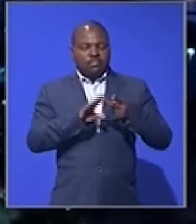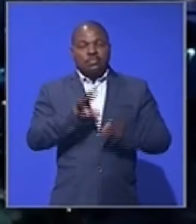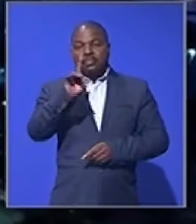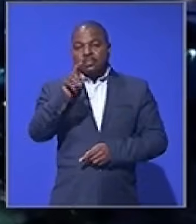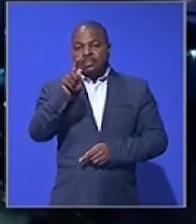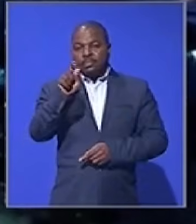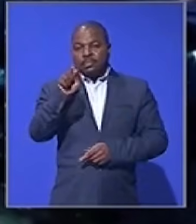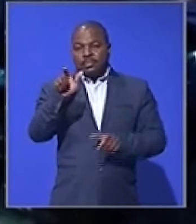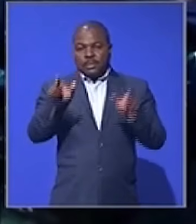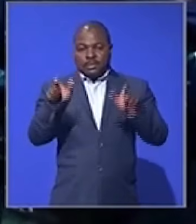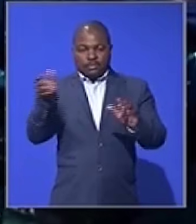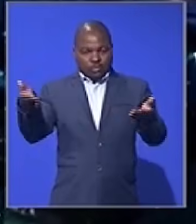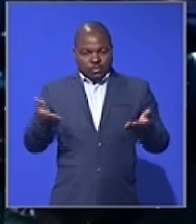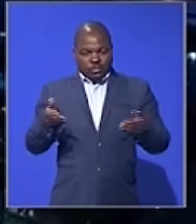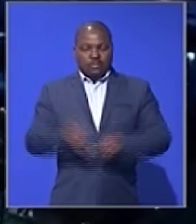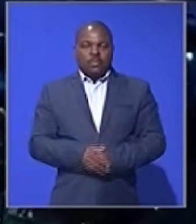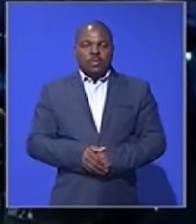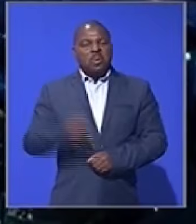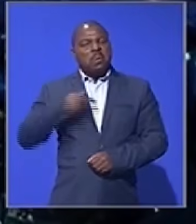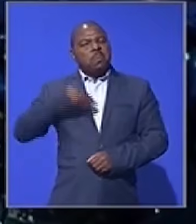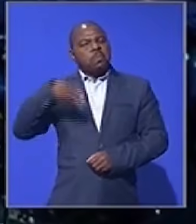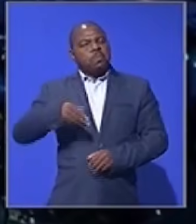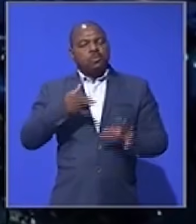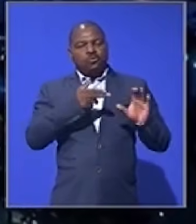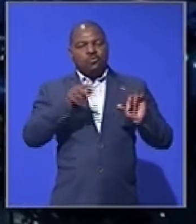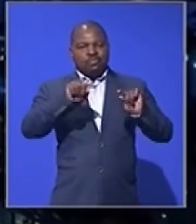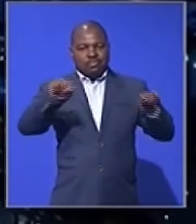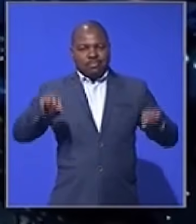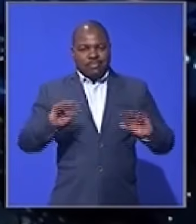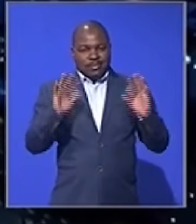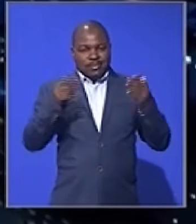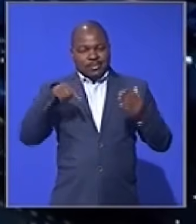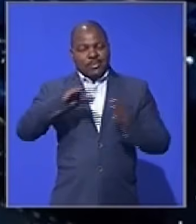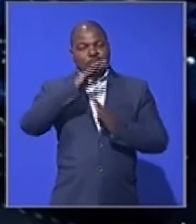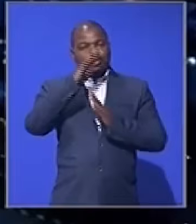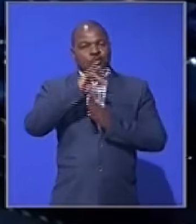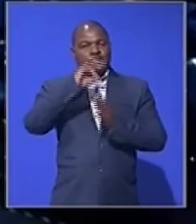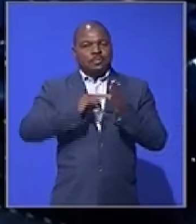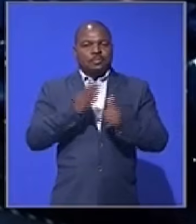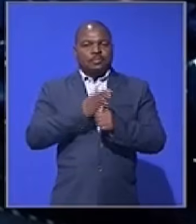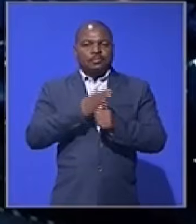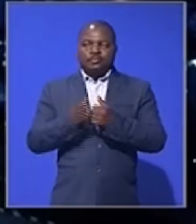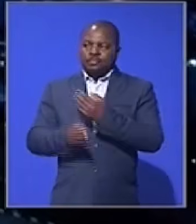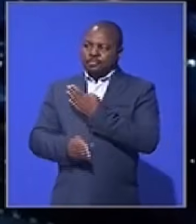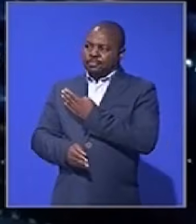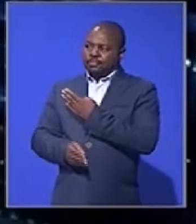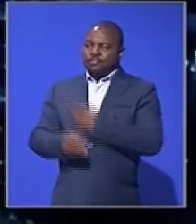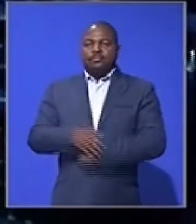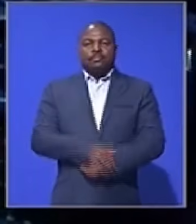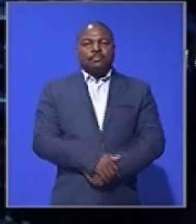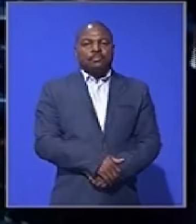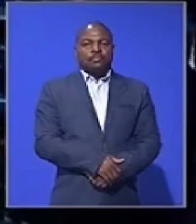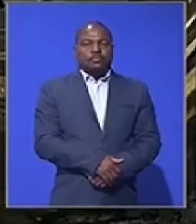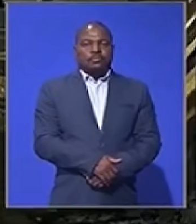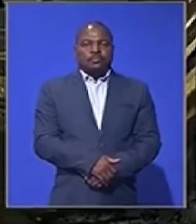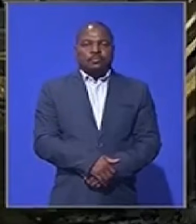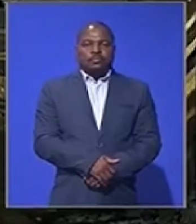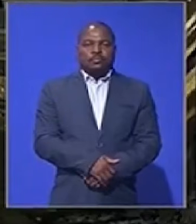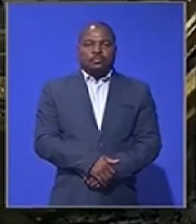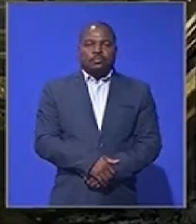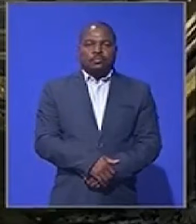ya DTT. Re gaša go tšwa Studio 10 re thoma pele ka tšeo di tantšego šedi.